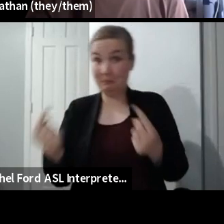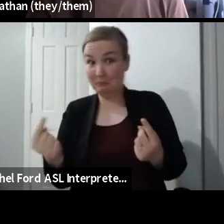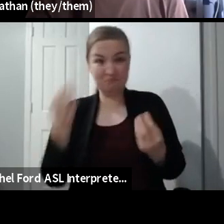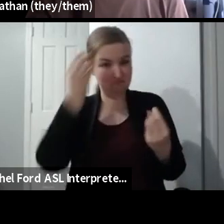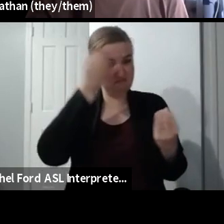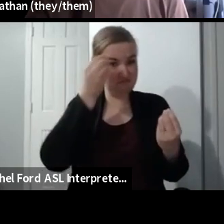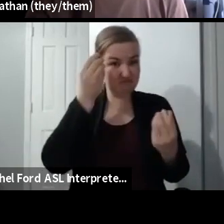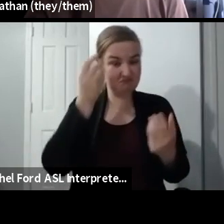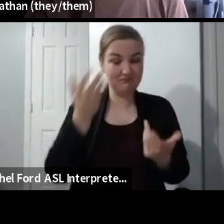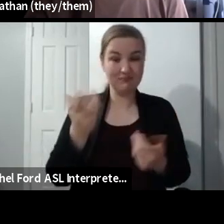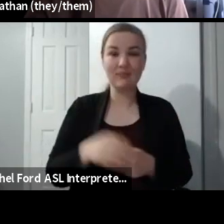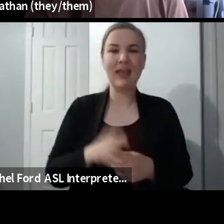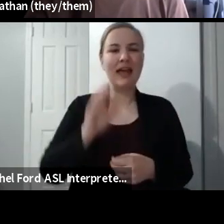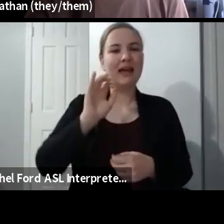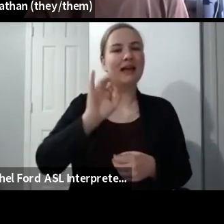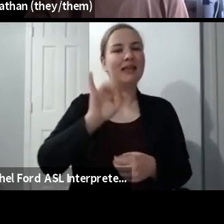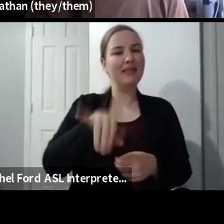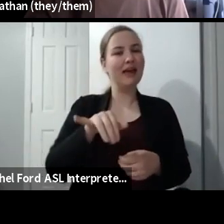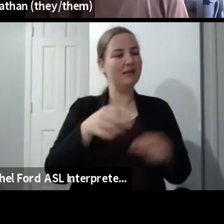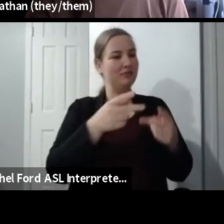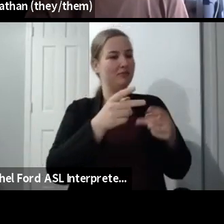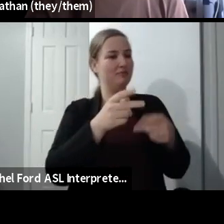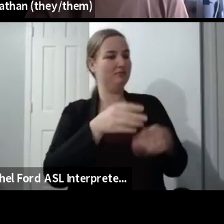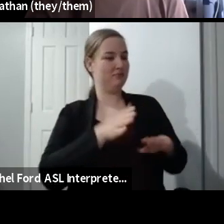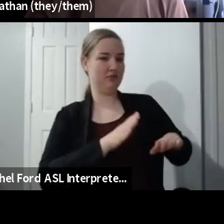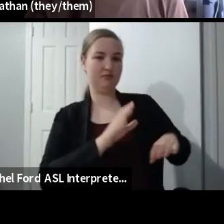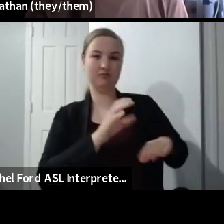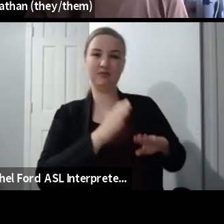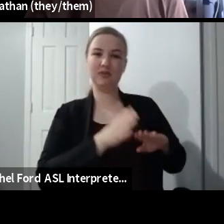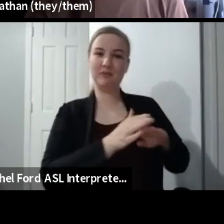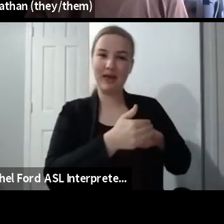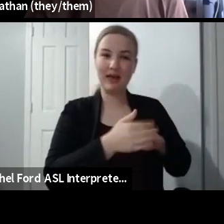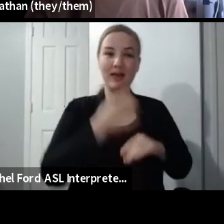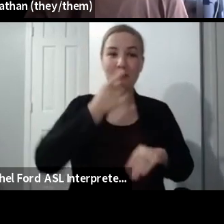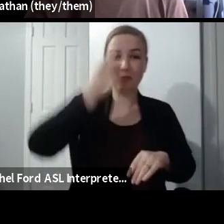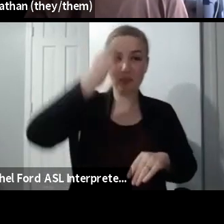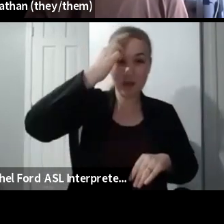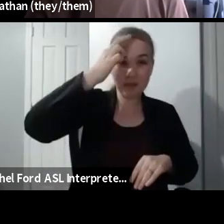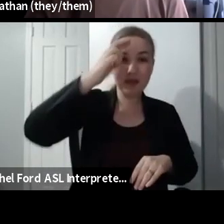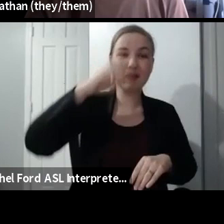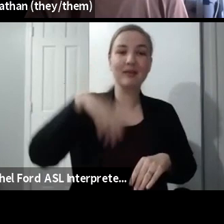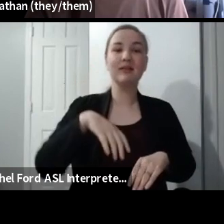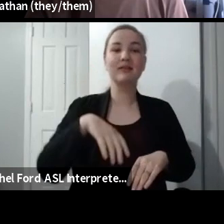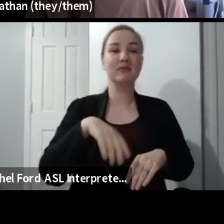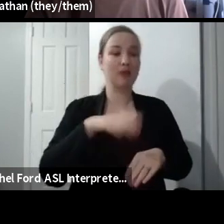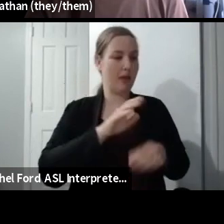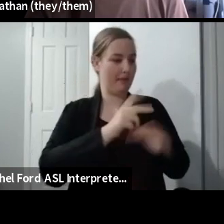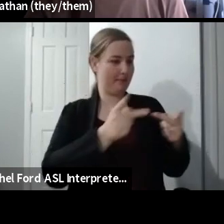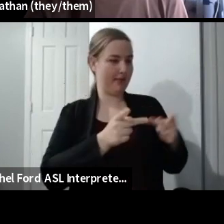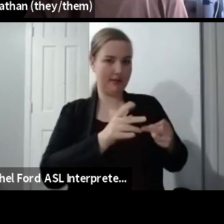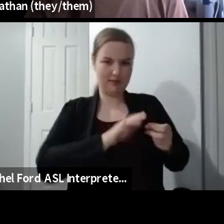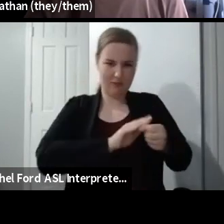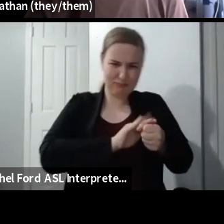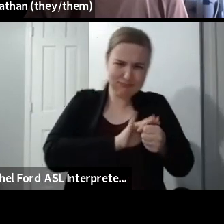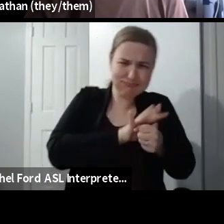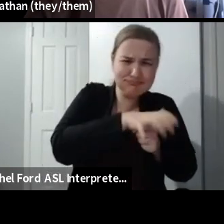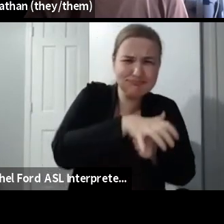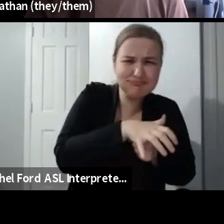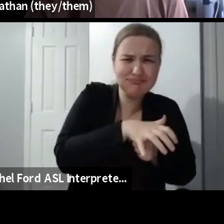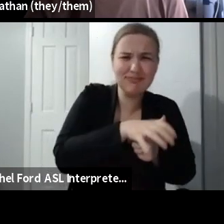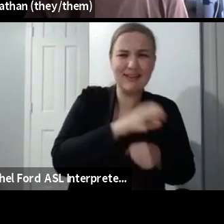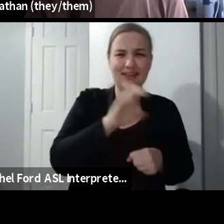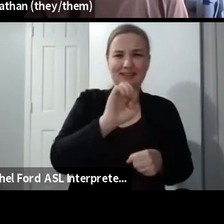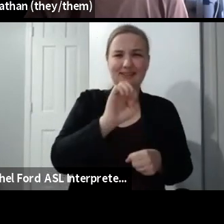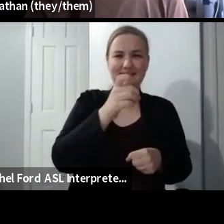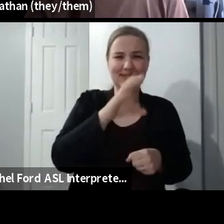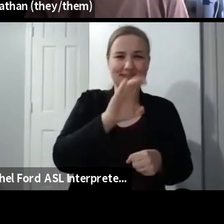of excess. In Jamaica, in the DR, versus here in the US, and